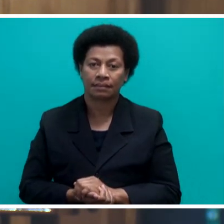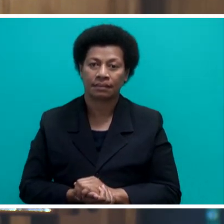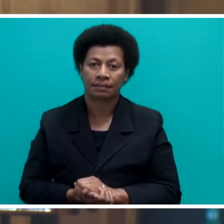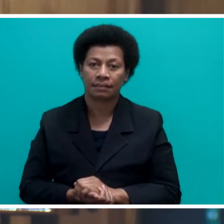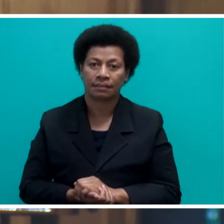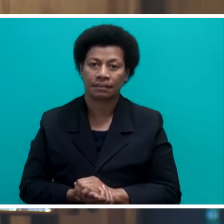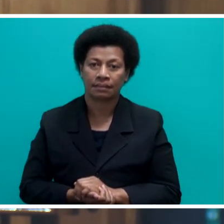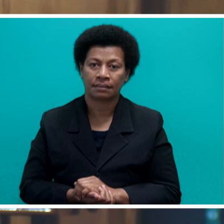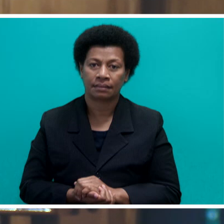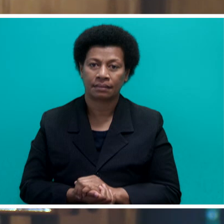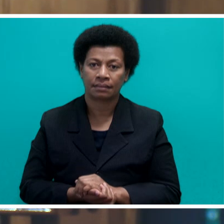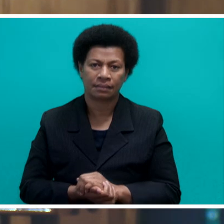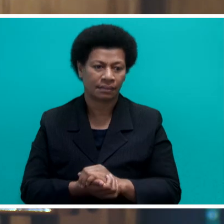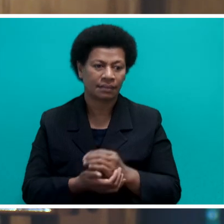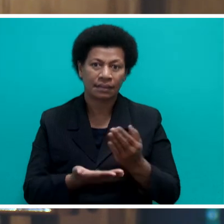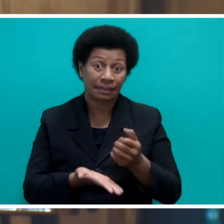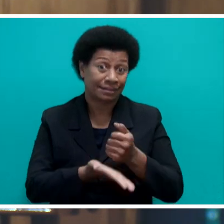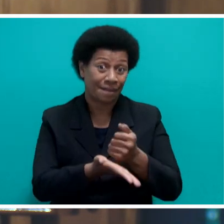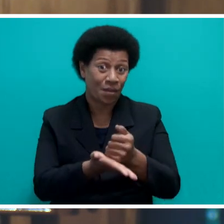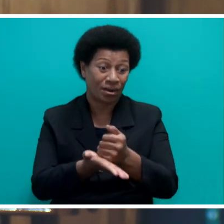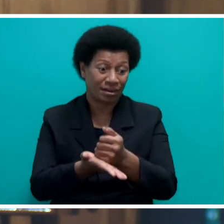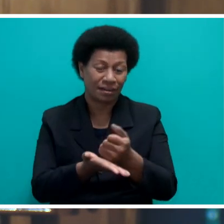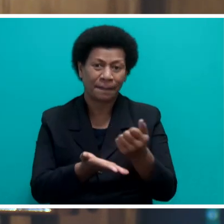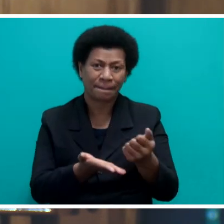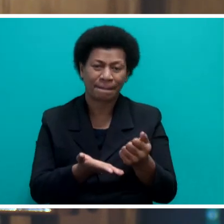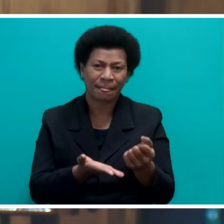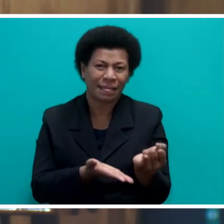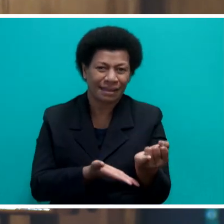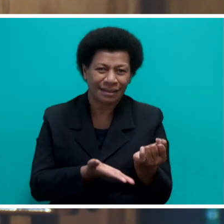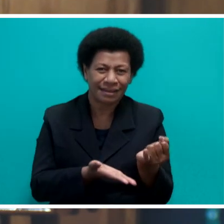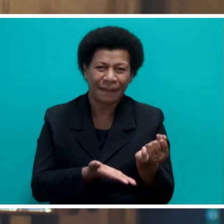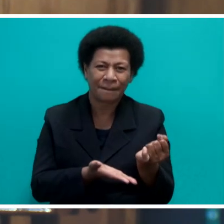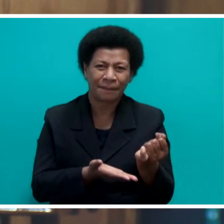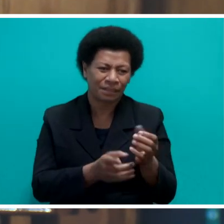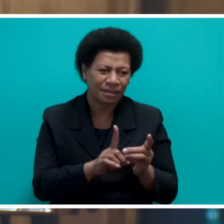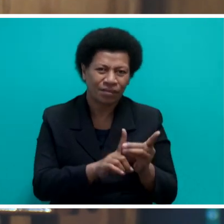and middle-income countries with a mission to promote better lives.